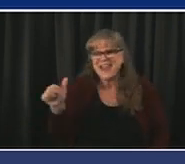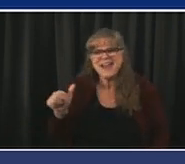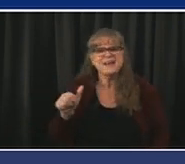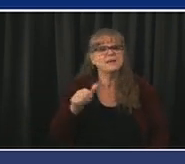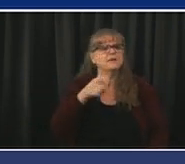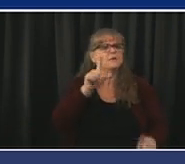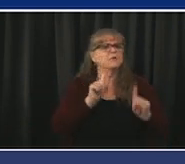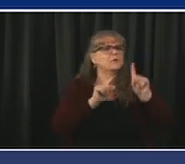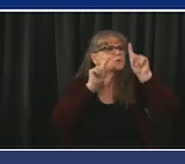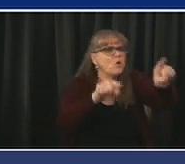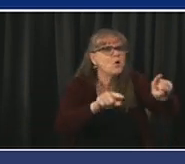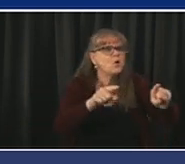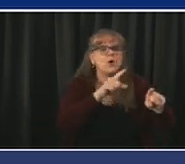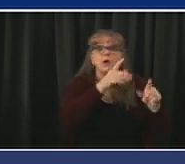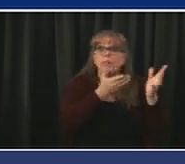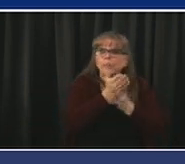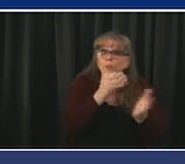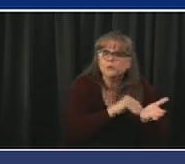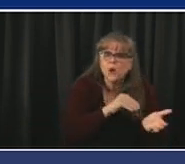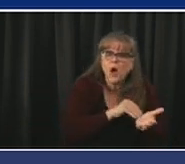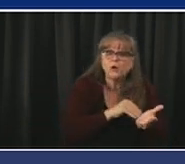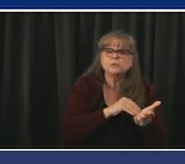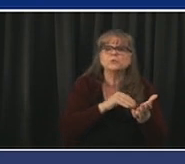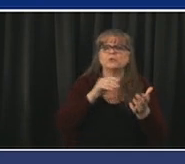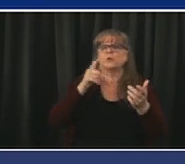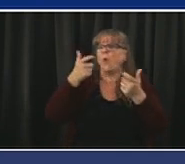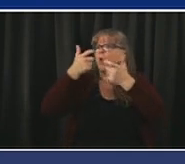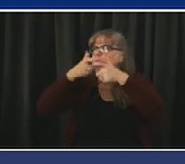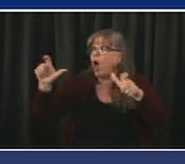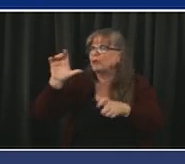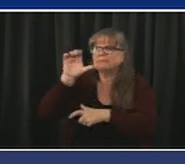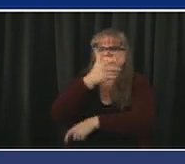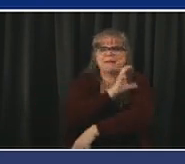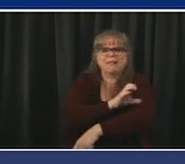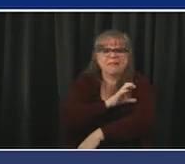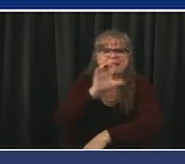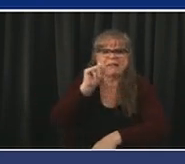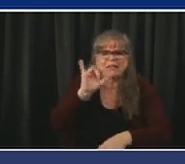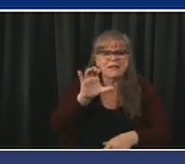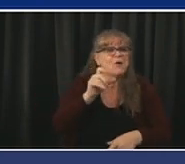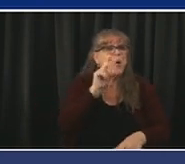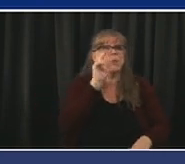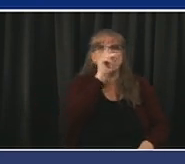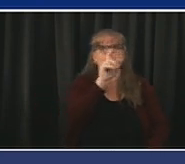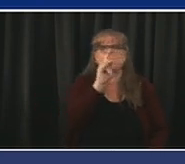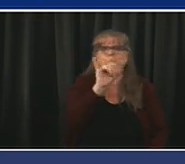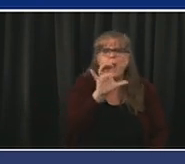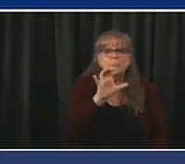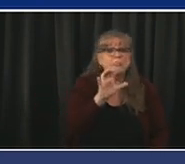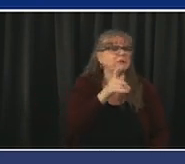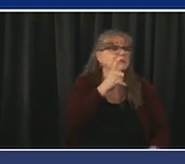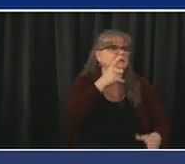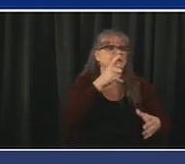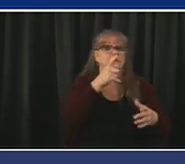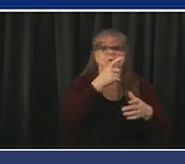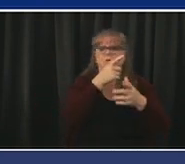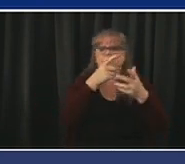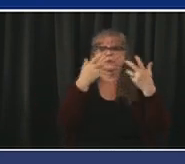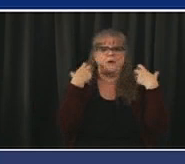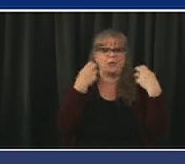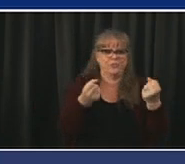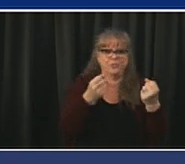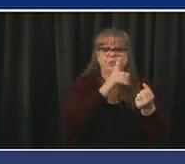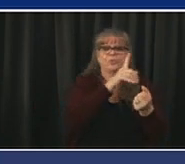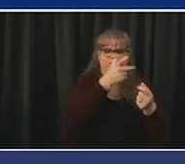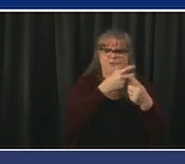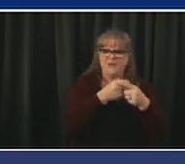health systems, our local public health, to begin accessing the vaccine. And then in mid-March, as General Sherman indicated,